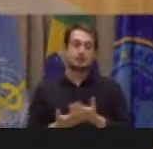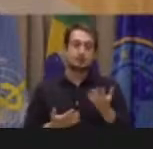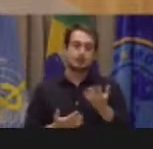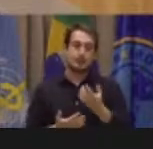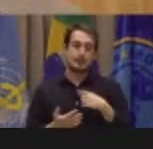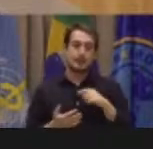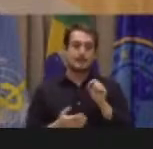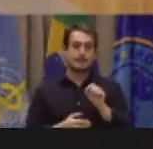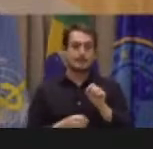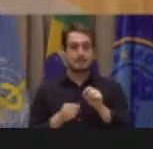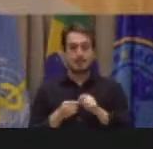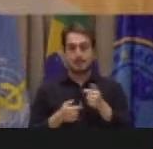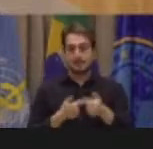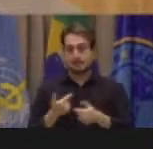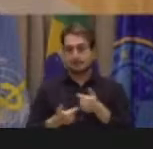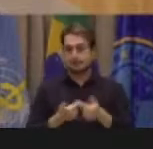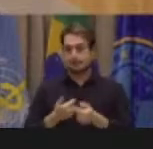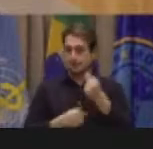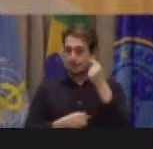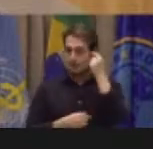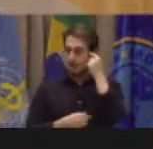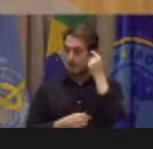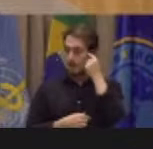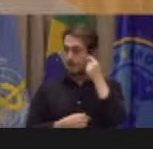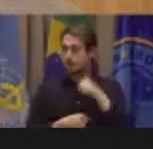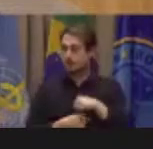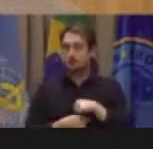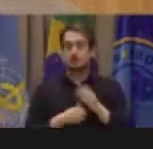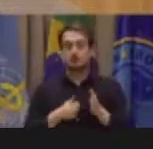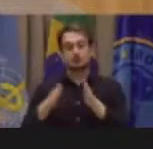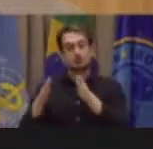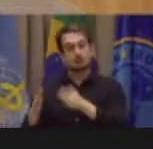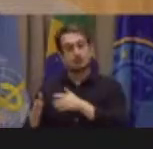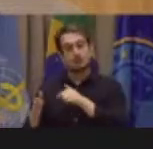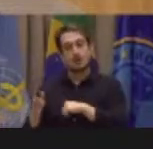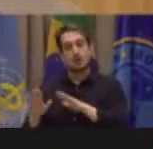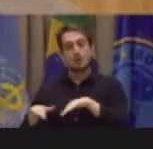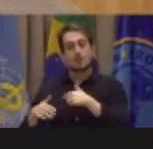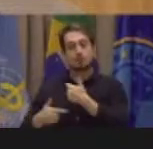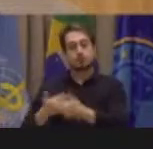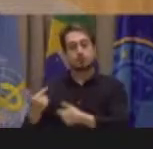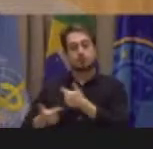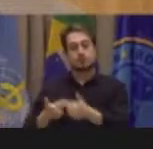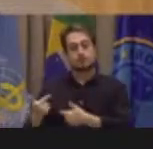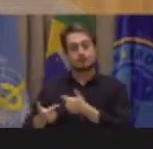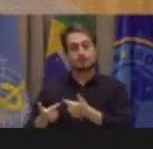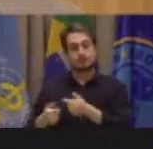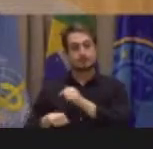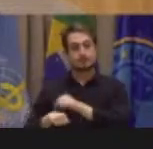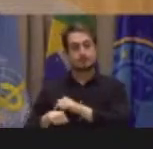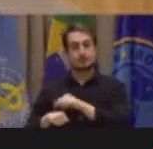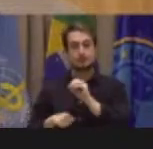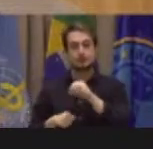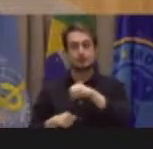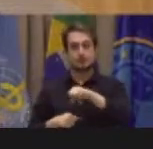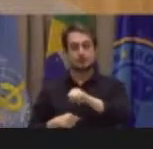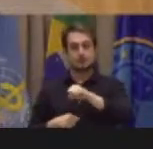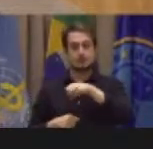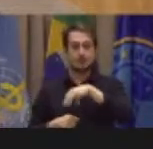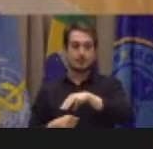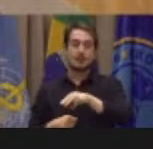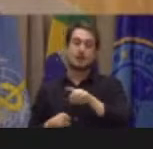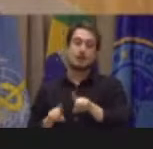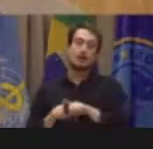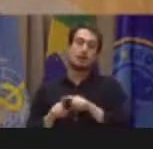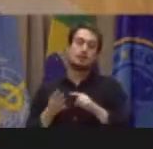So we have to think about not only on the details, but we have to think about